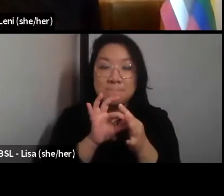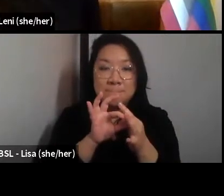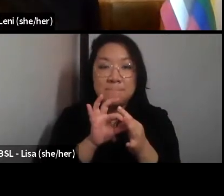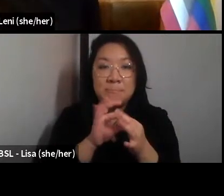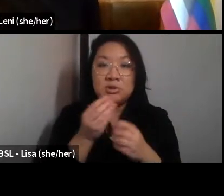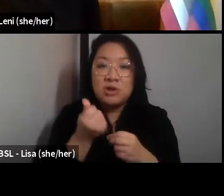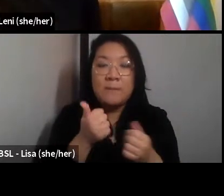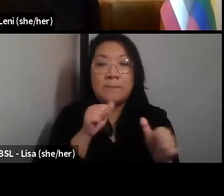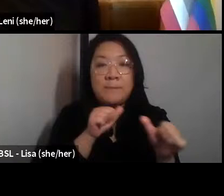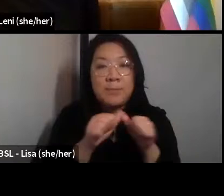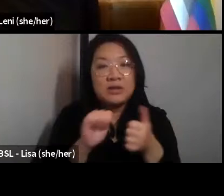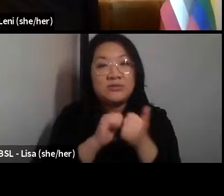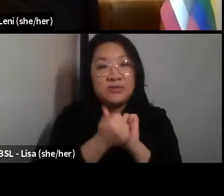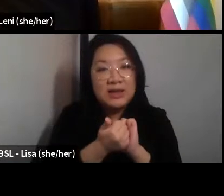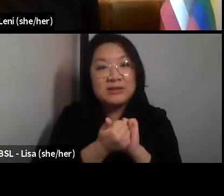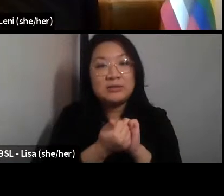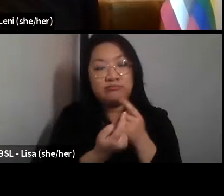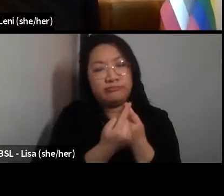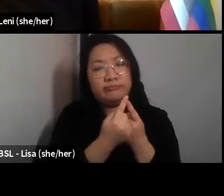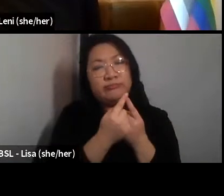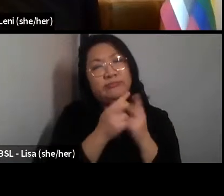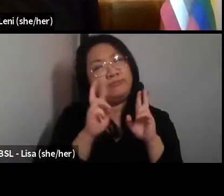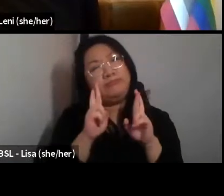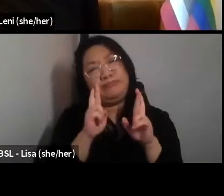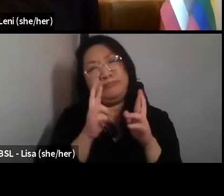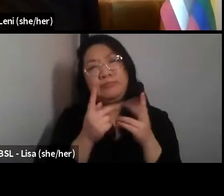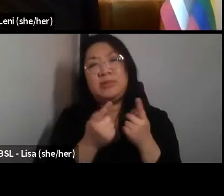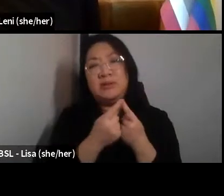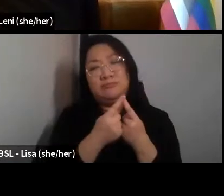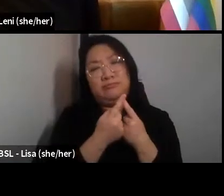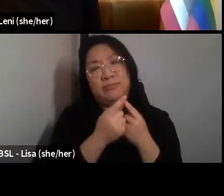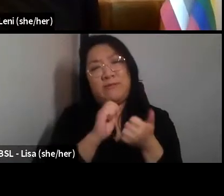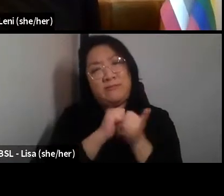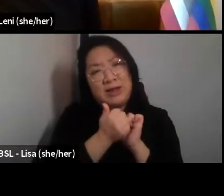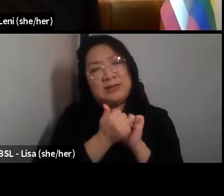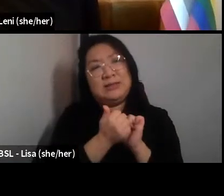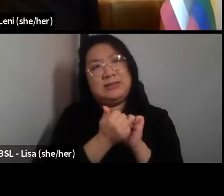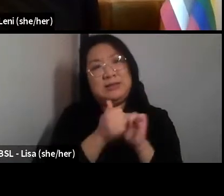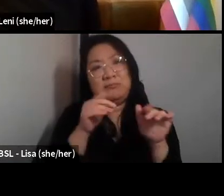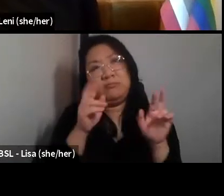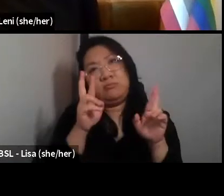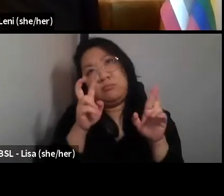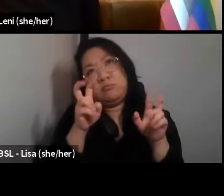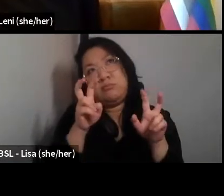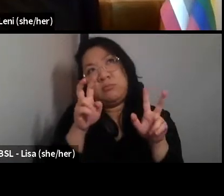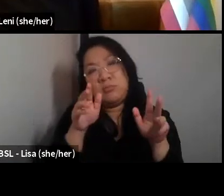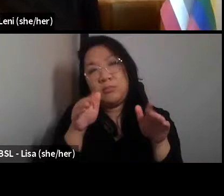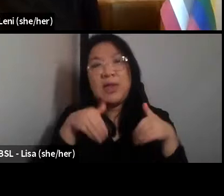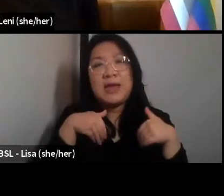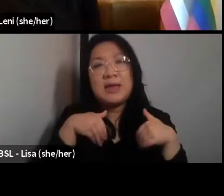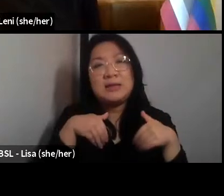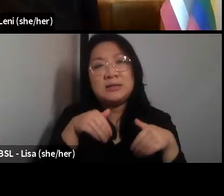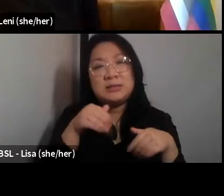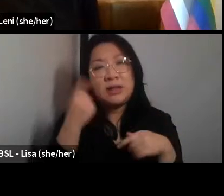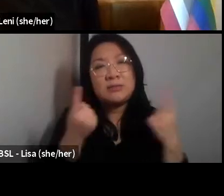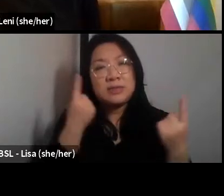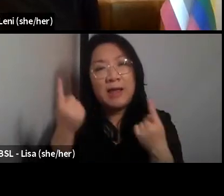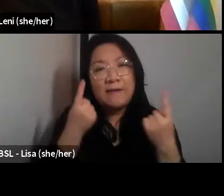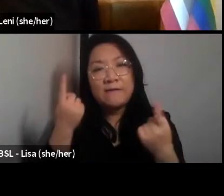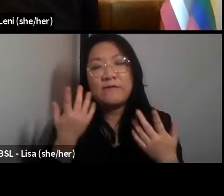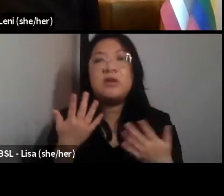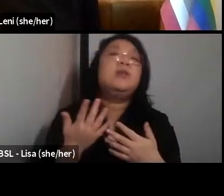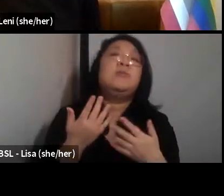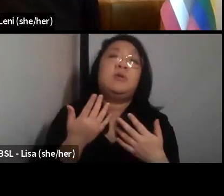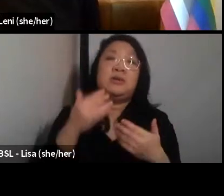best friends, including two of my closest friends, are ace in their own way. And it, I would say as much as we have similar experiences, we also have very